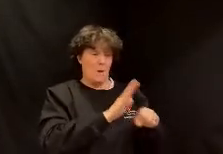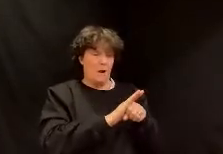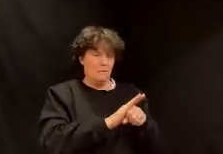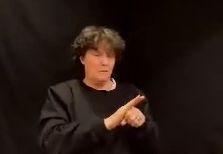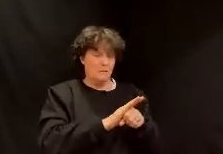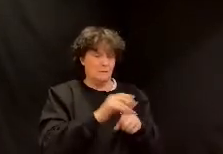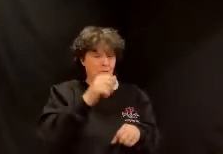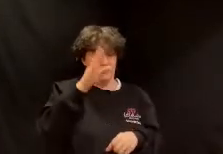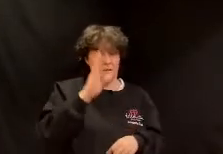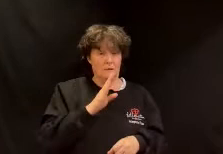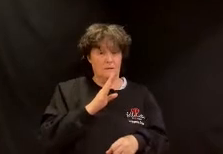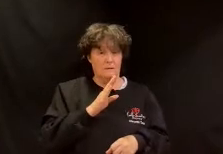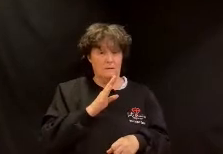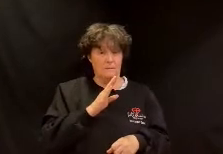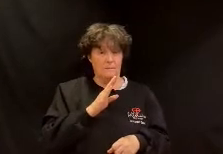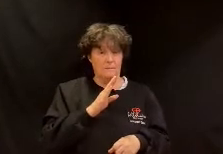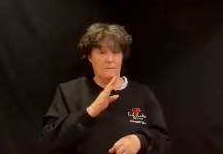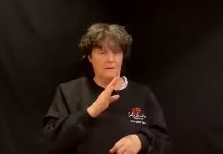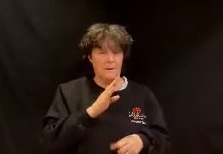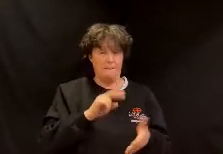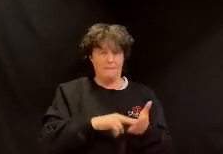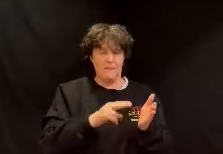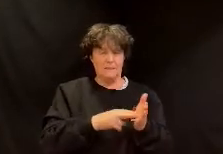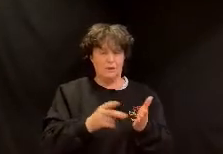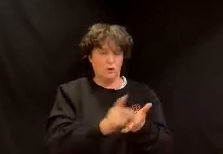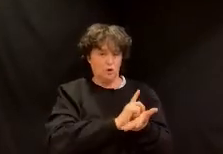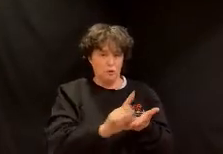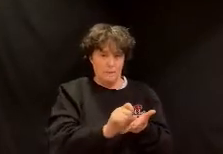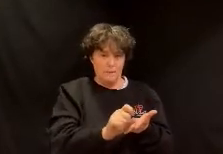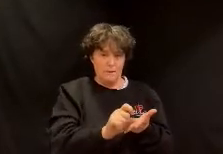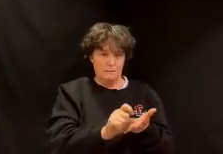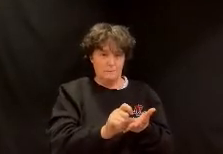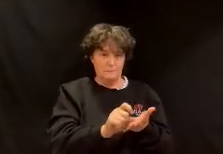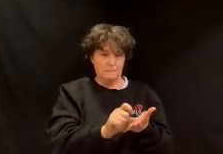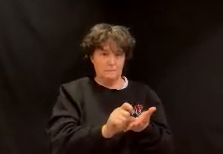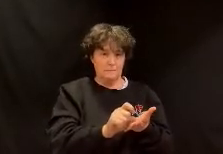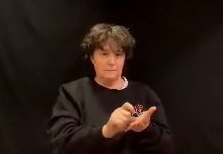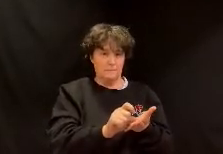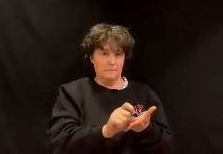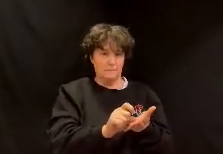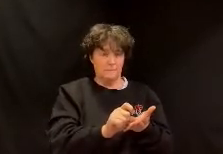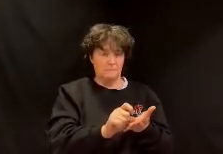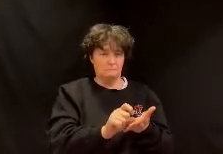waver means to discriminate. It means to make a distinction.